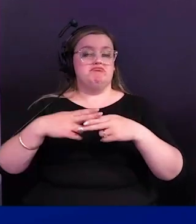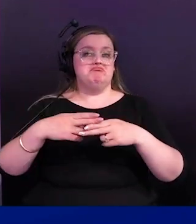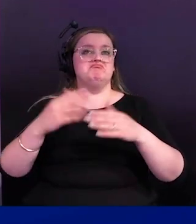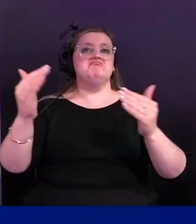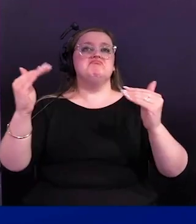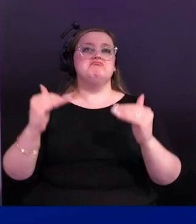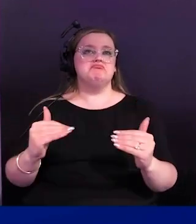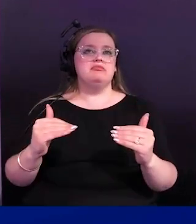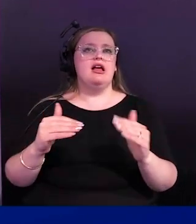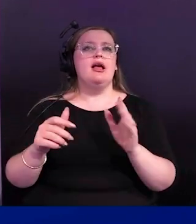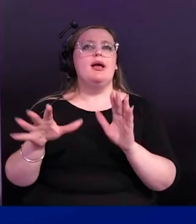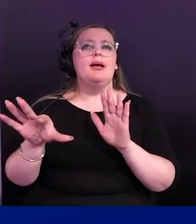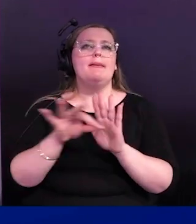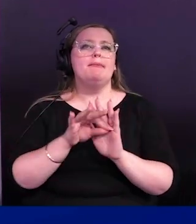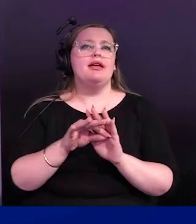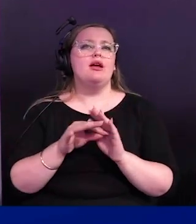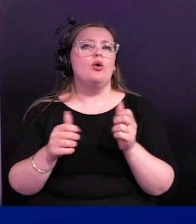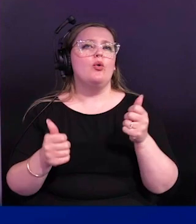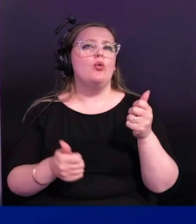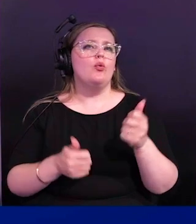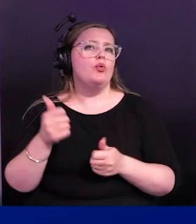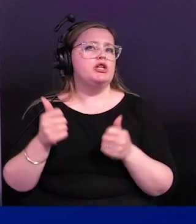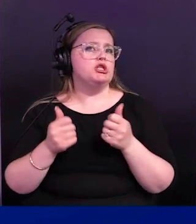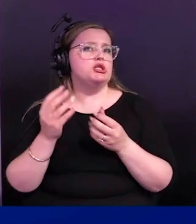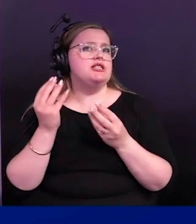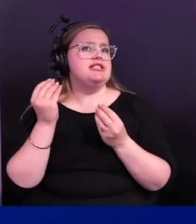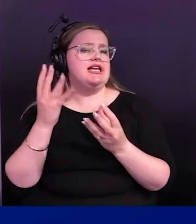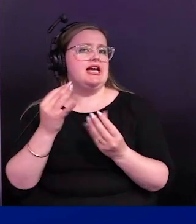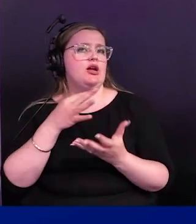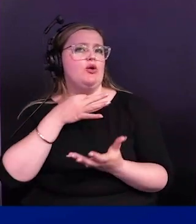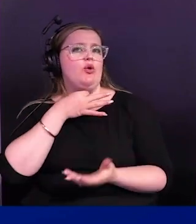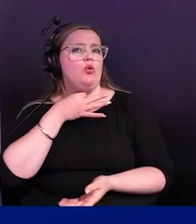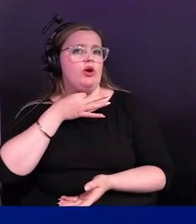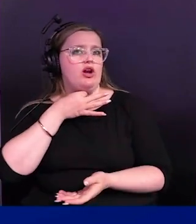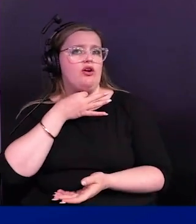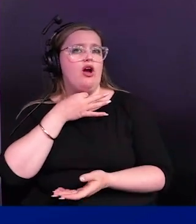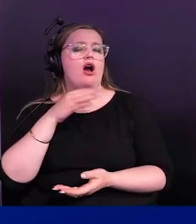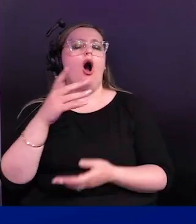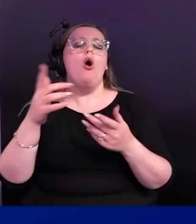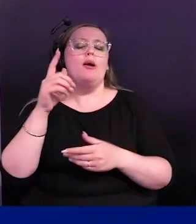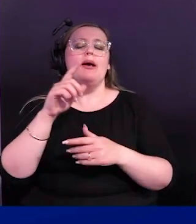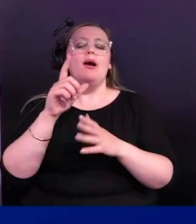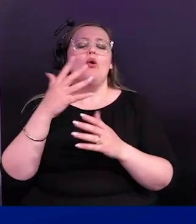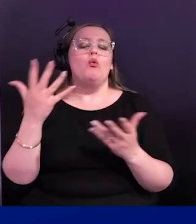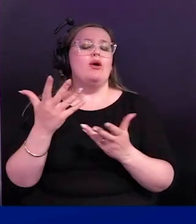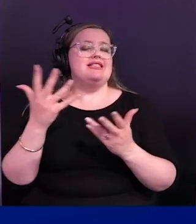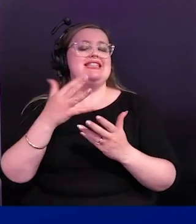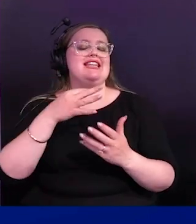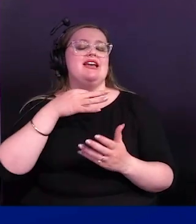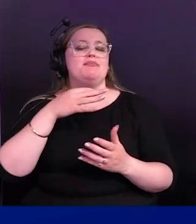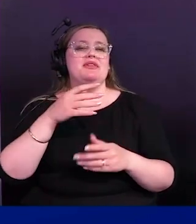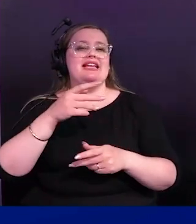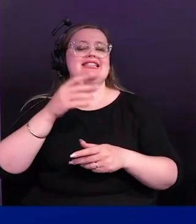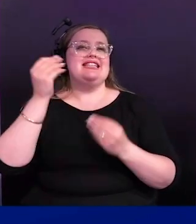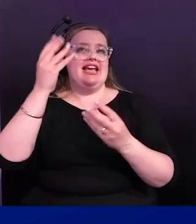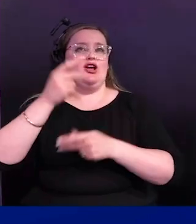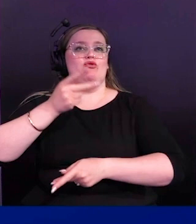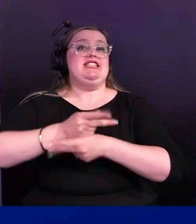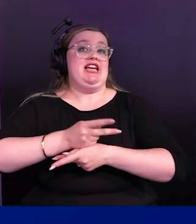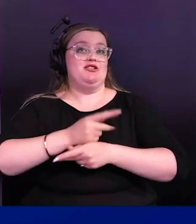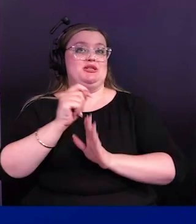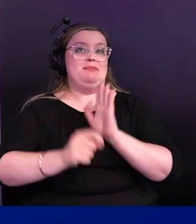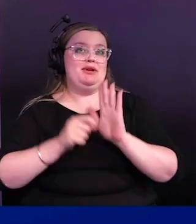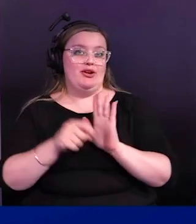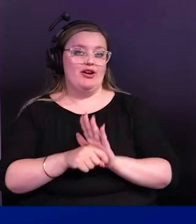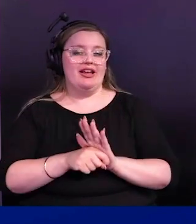data retention period. By default, Lake comes with a 7-year retention period included at no additional charges. However, you